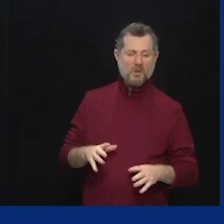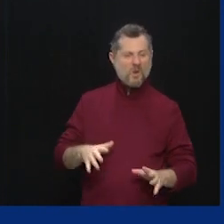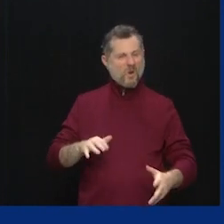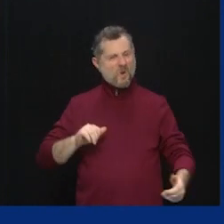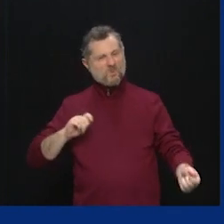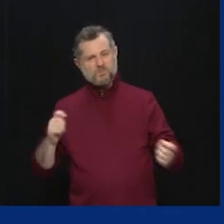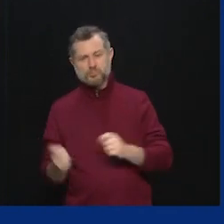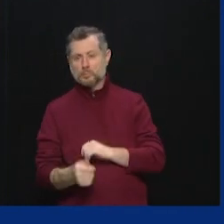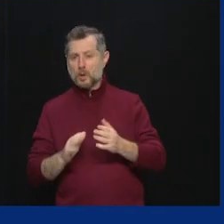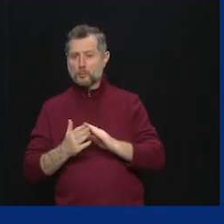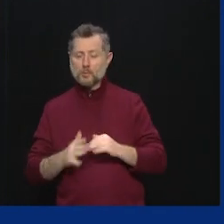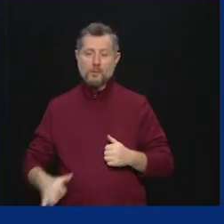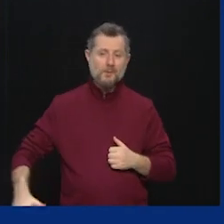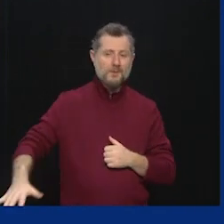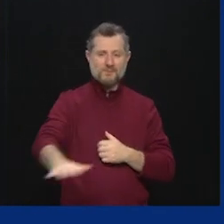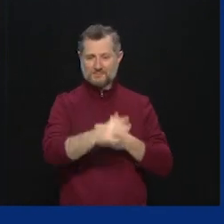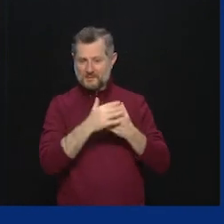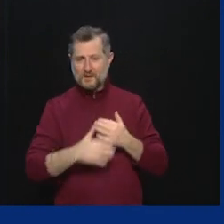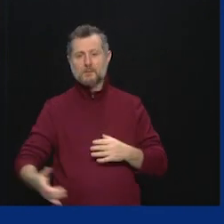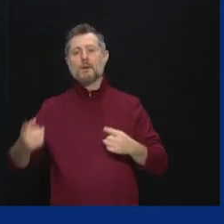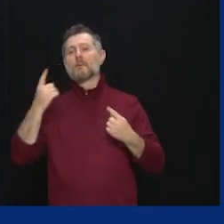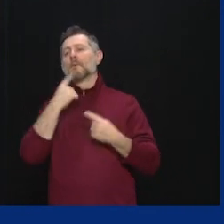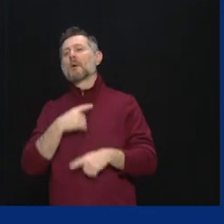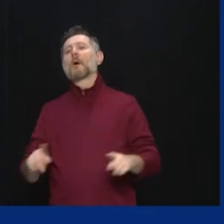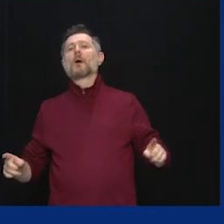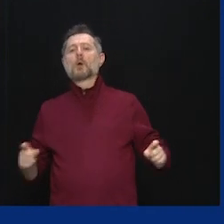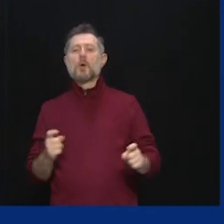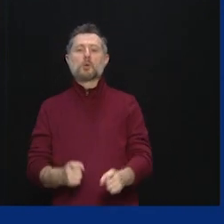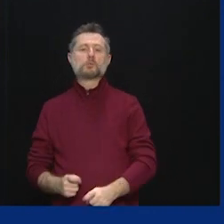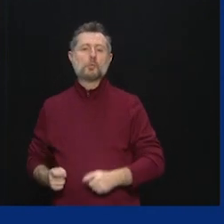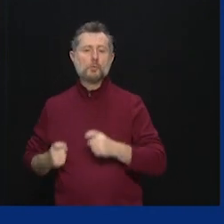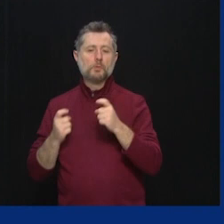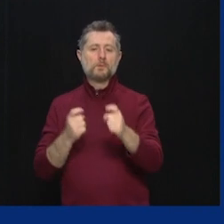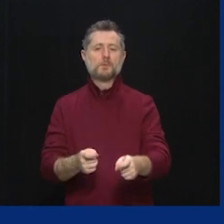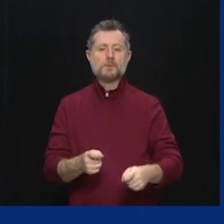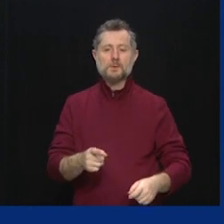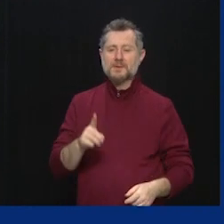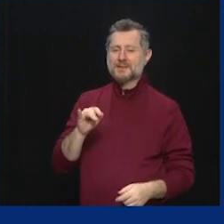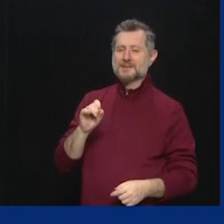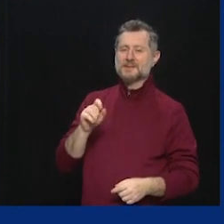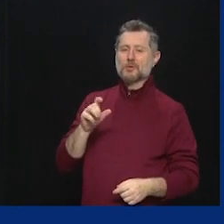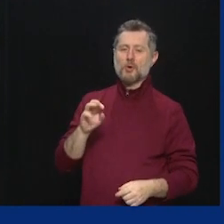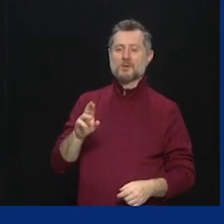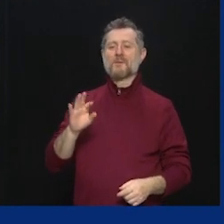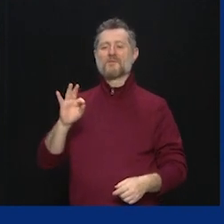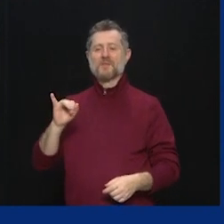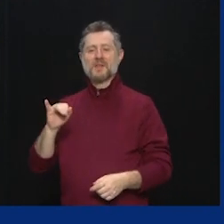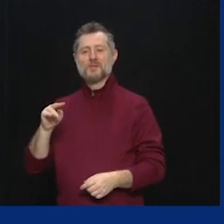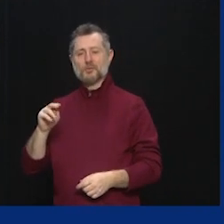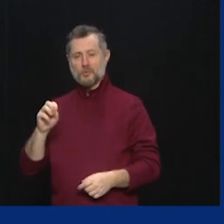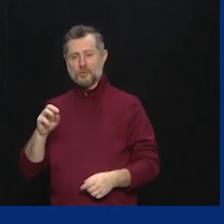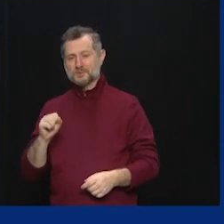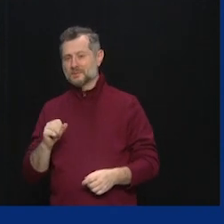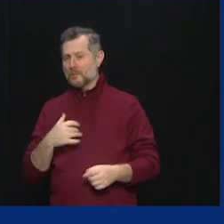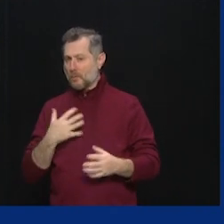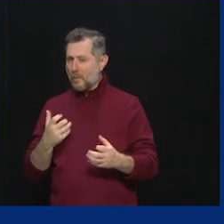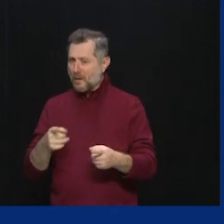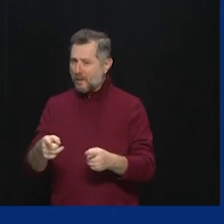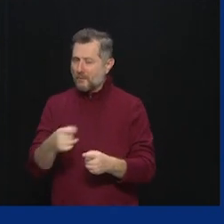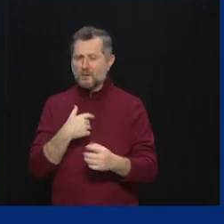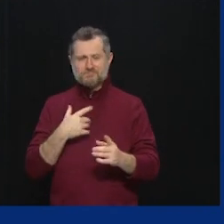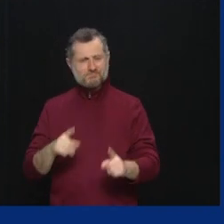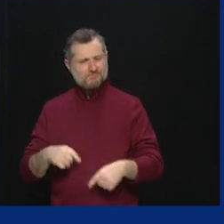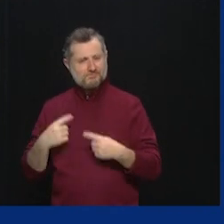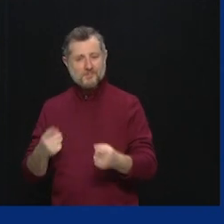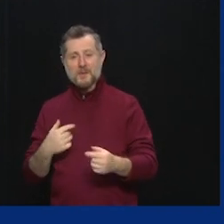fans something they've been striving for 30 years, which is their home, which they deserve. And it'll be one of the busiest and most